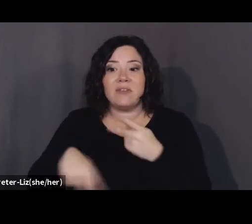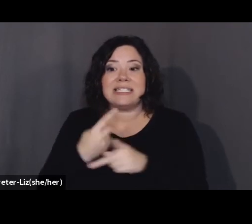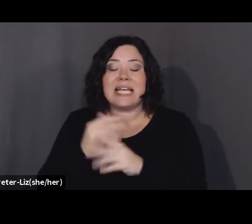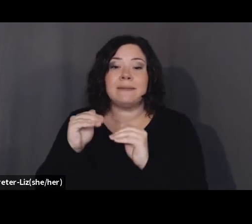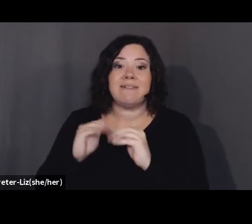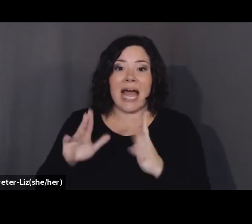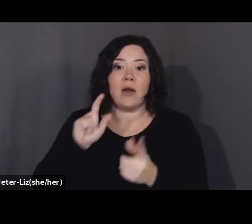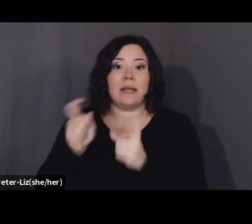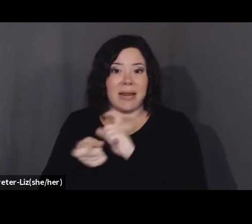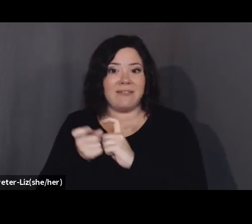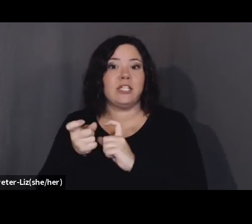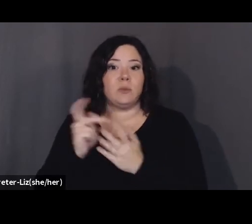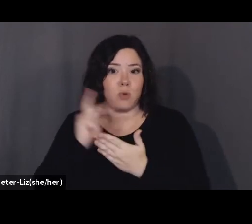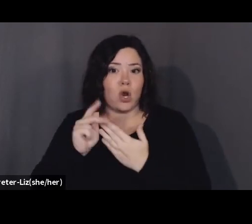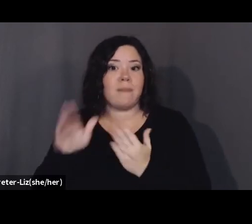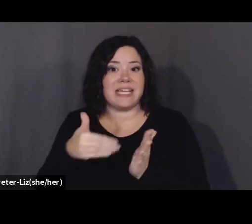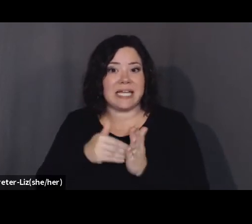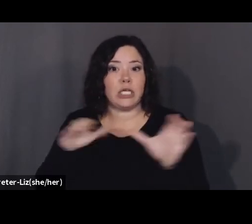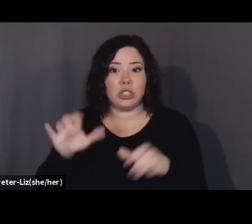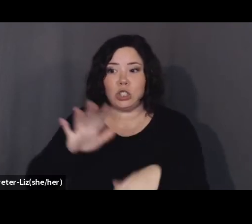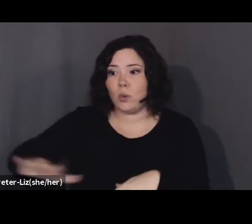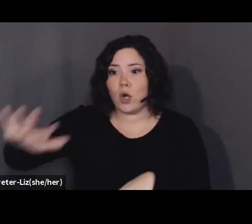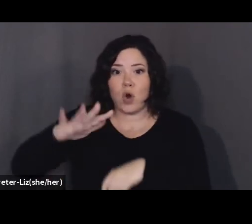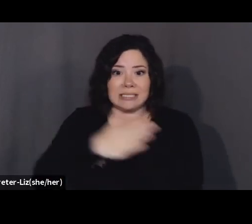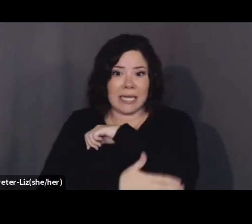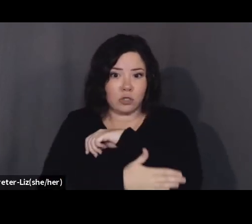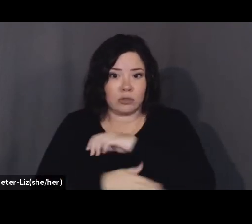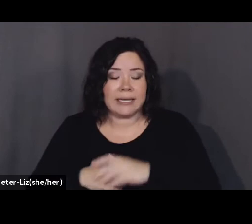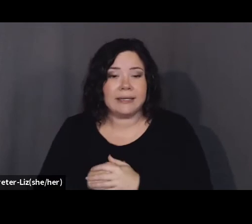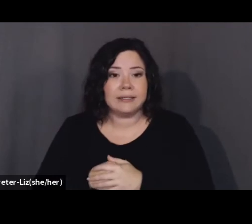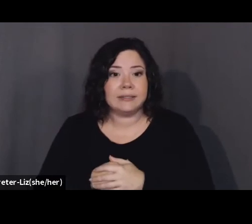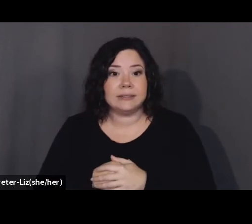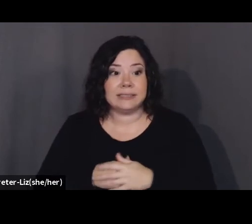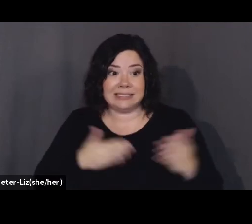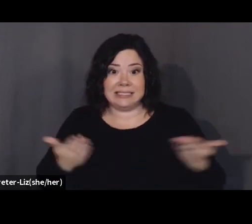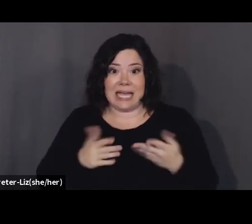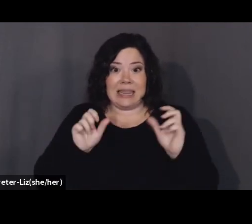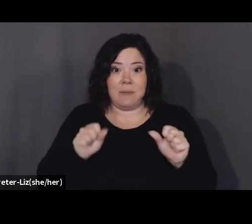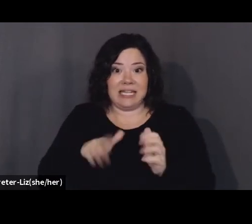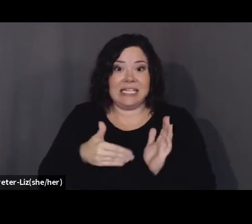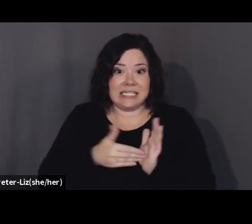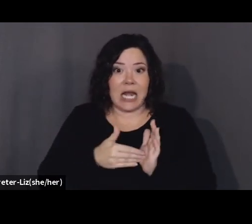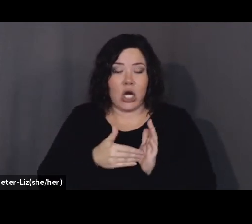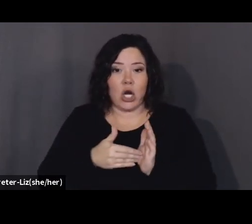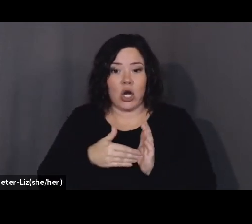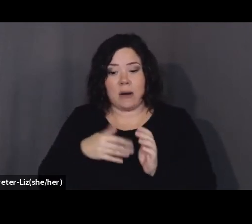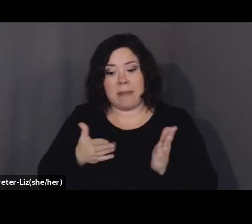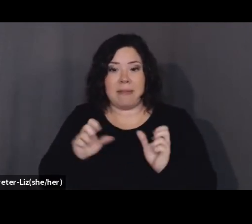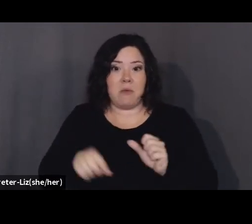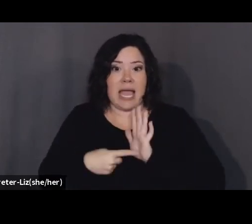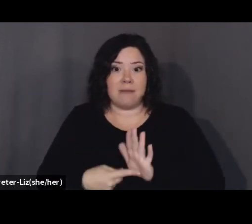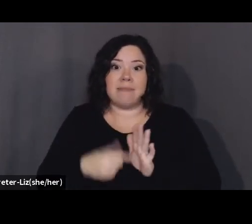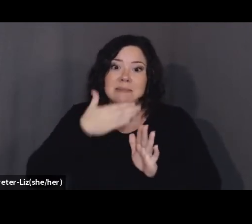centers do across the country. And what the Ability Center does has kind of emerged as maybe a best practice, like